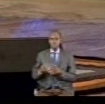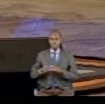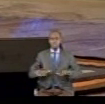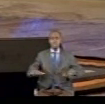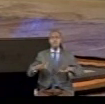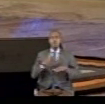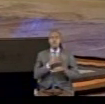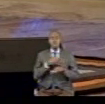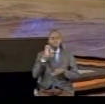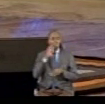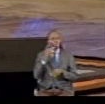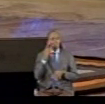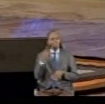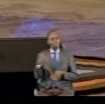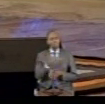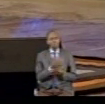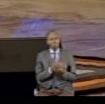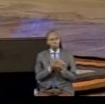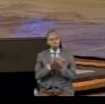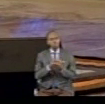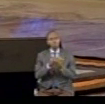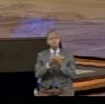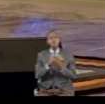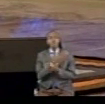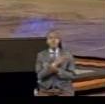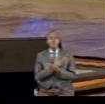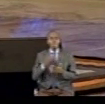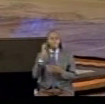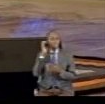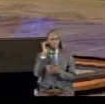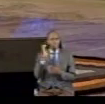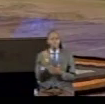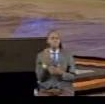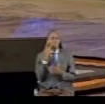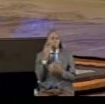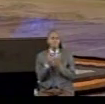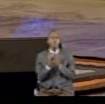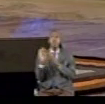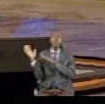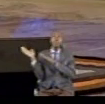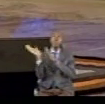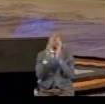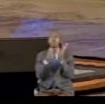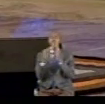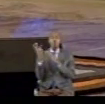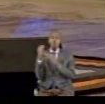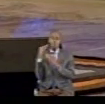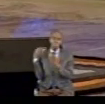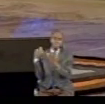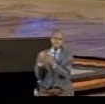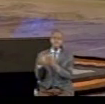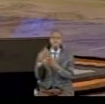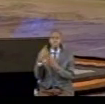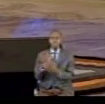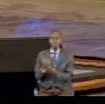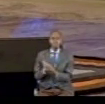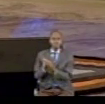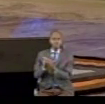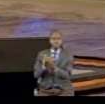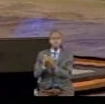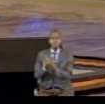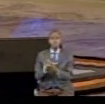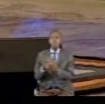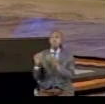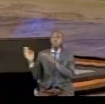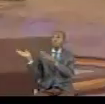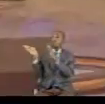the wind was contrary unto them. But please remember, the wind contrary is not going to